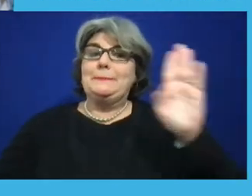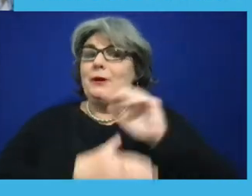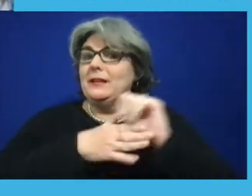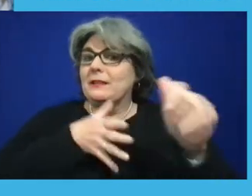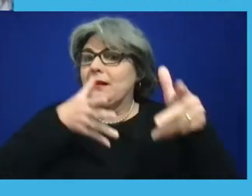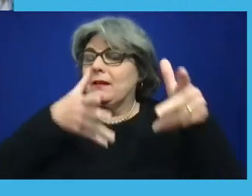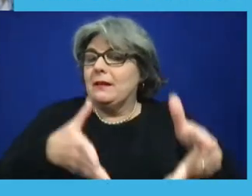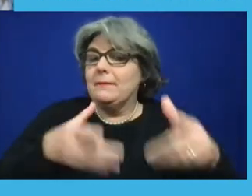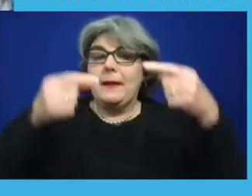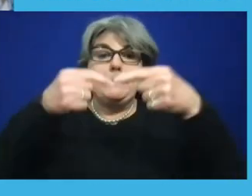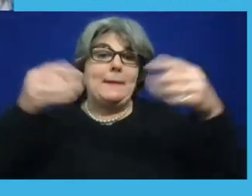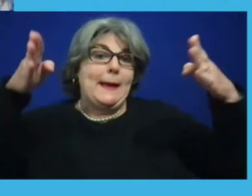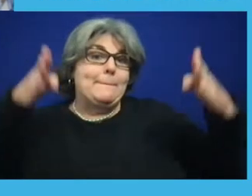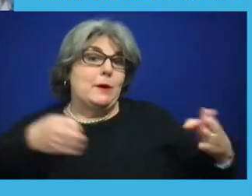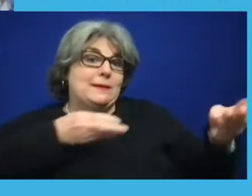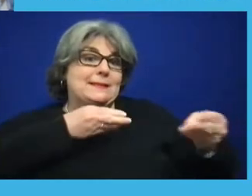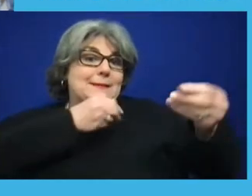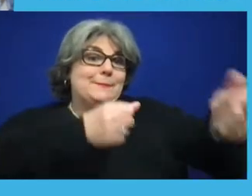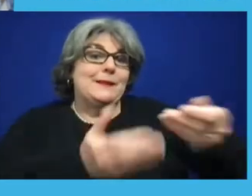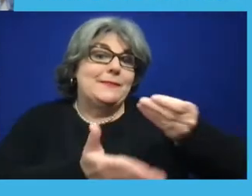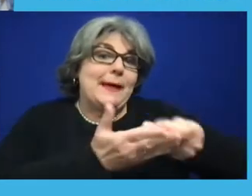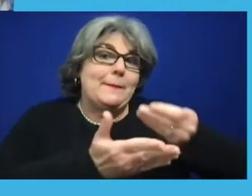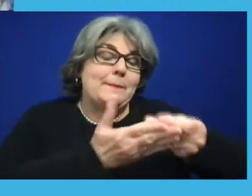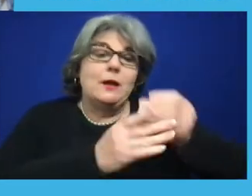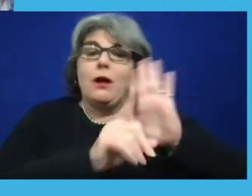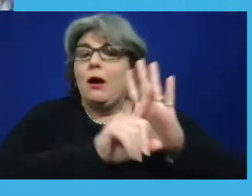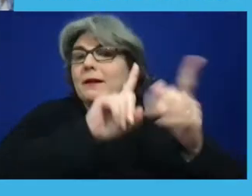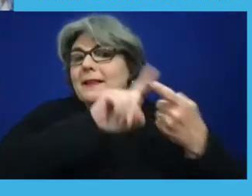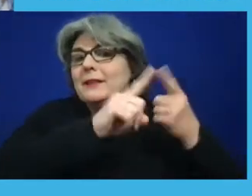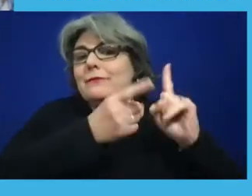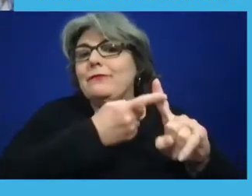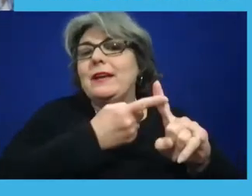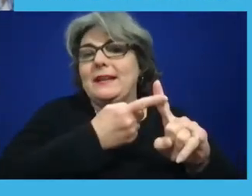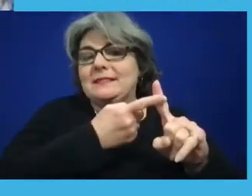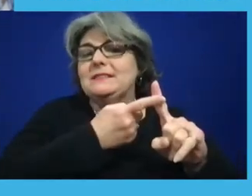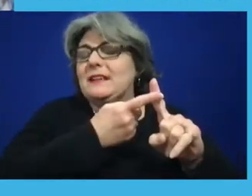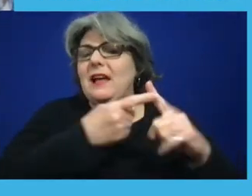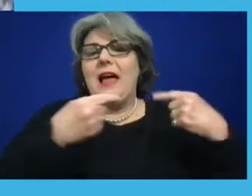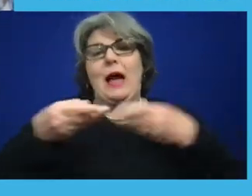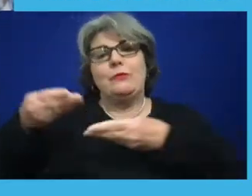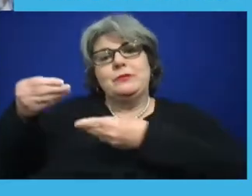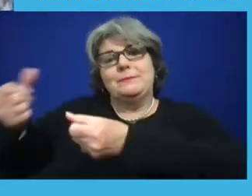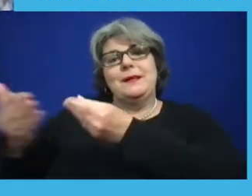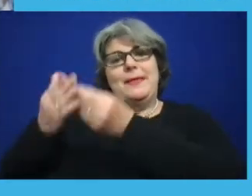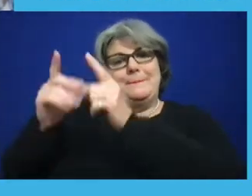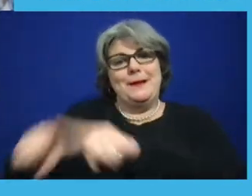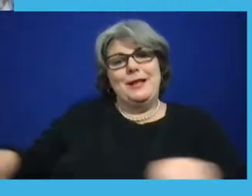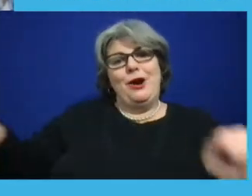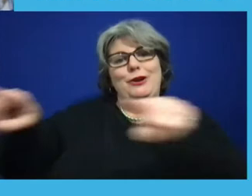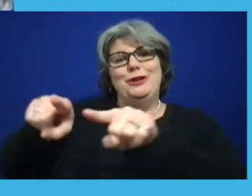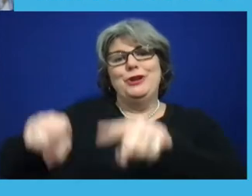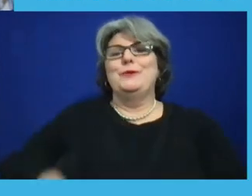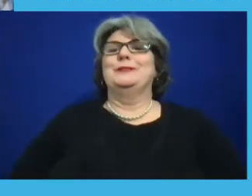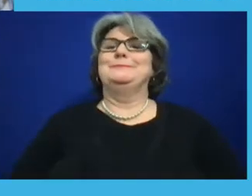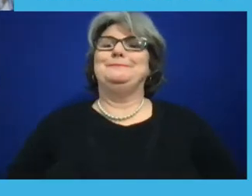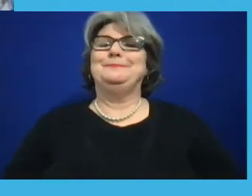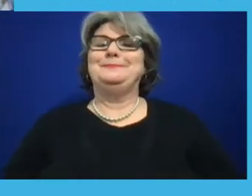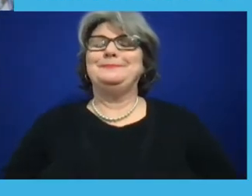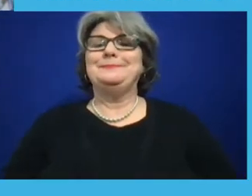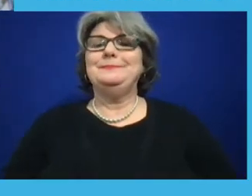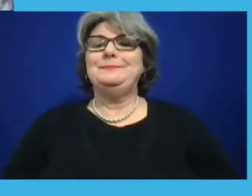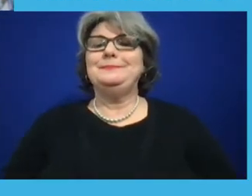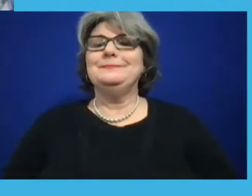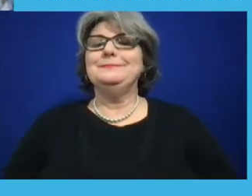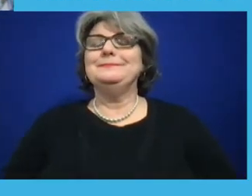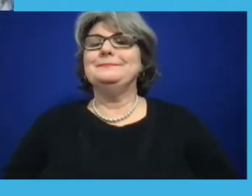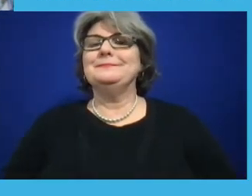rainy day fund. We've got $6.6 billion now. My opponent wants to spend that money on his friends and his cronies.